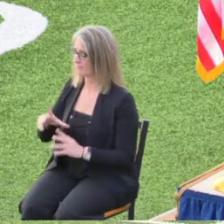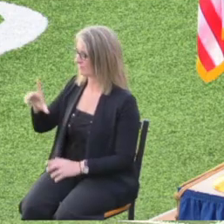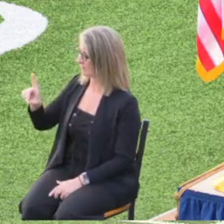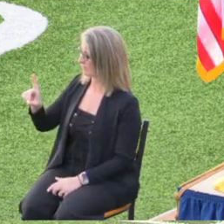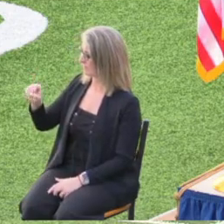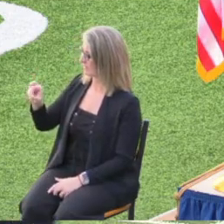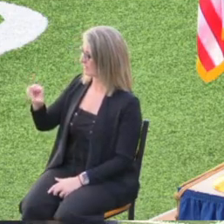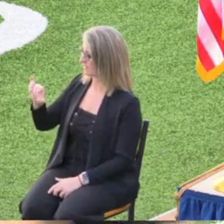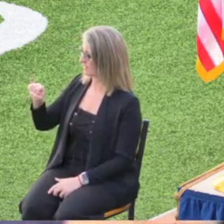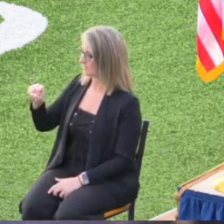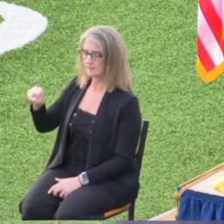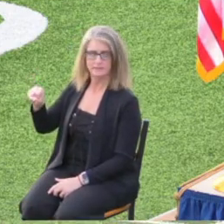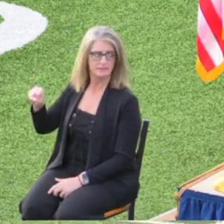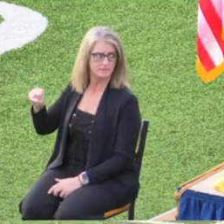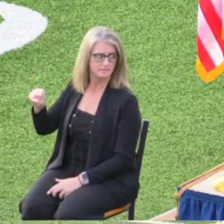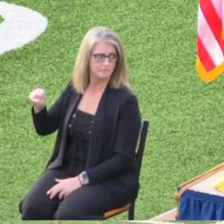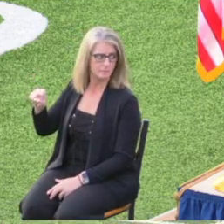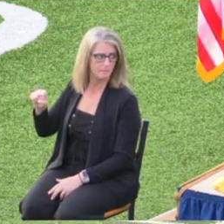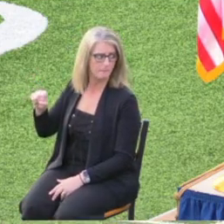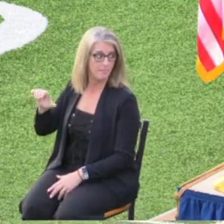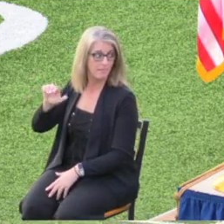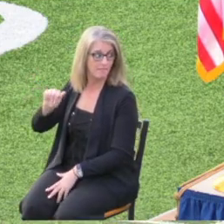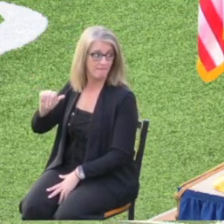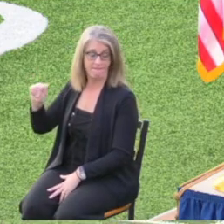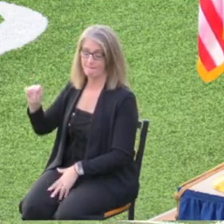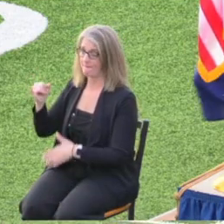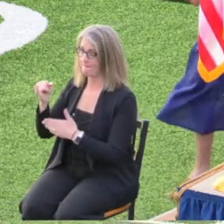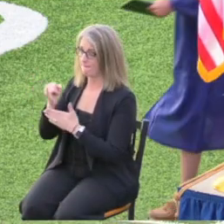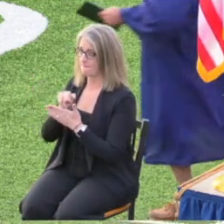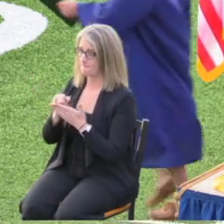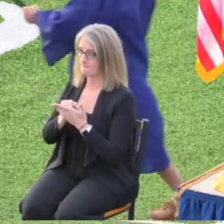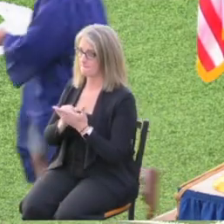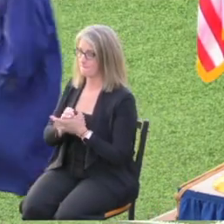Darius Donier Pearsall, Associate in Arts.